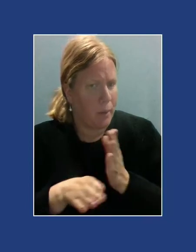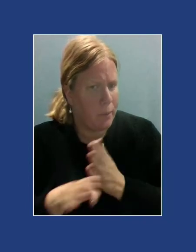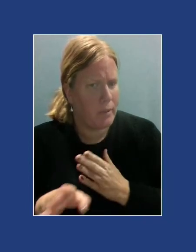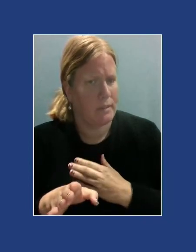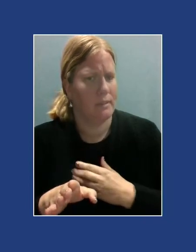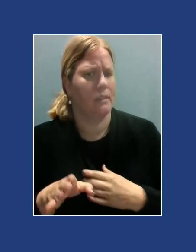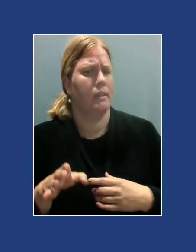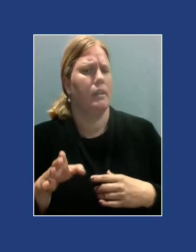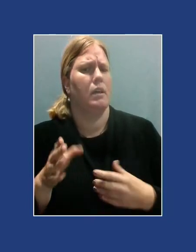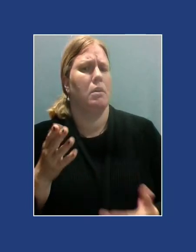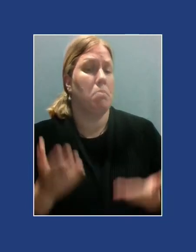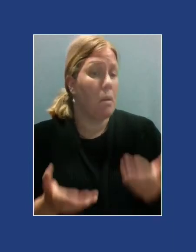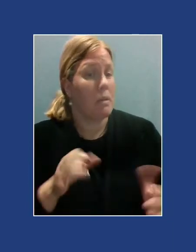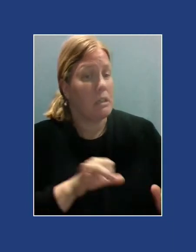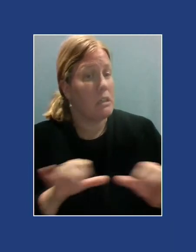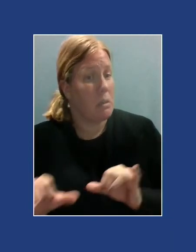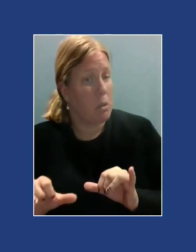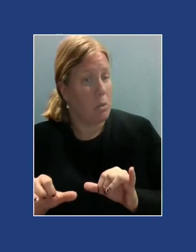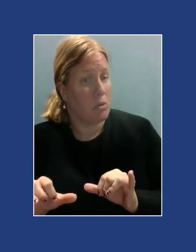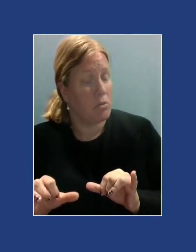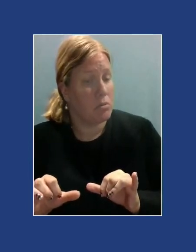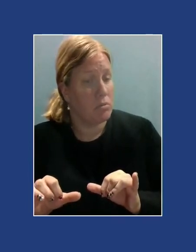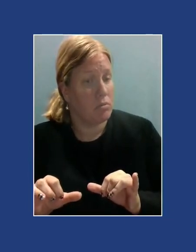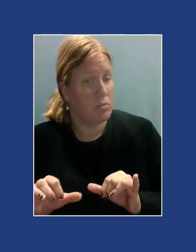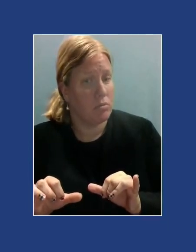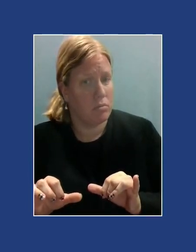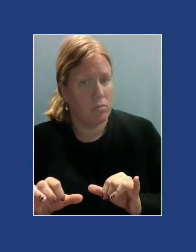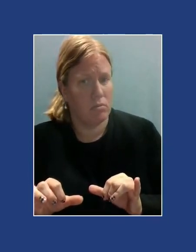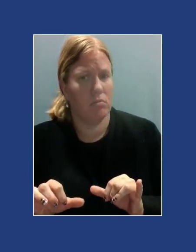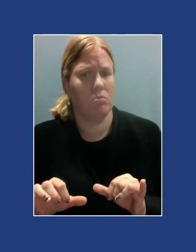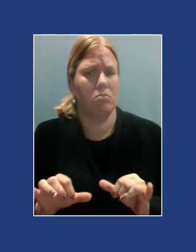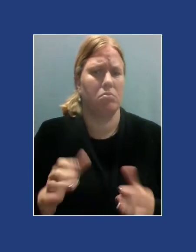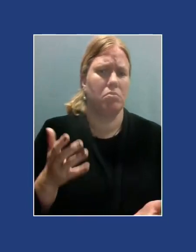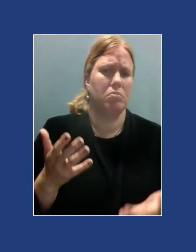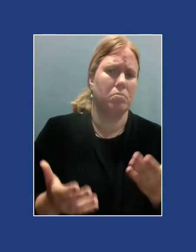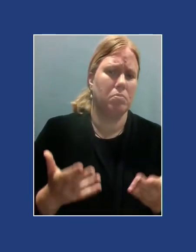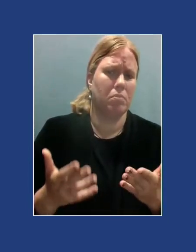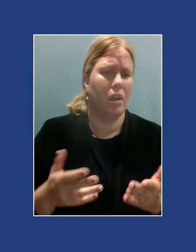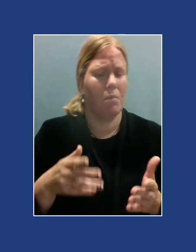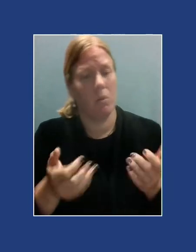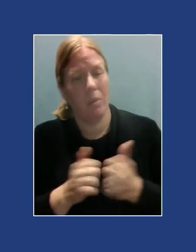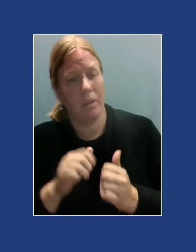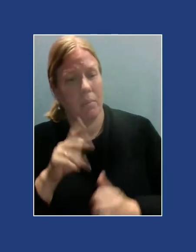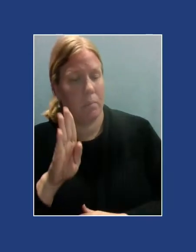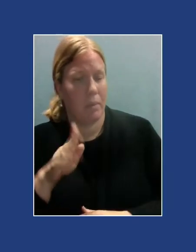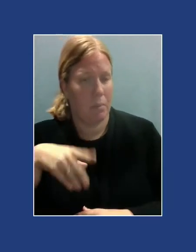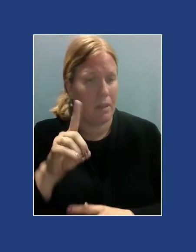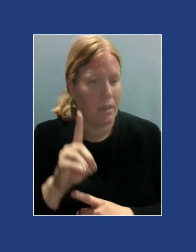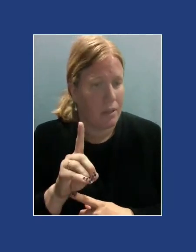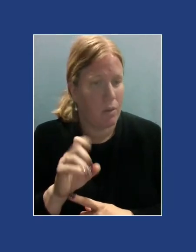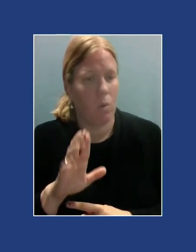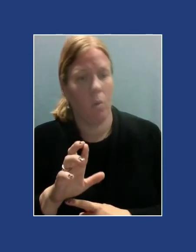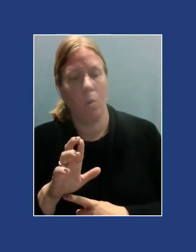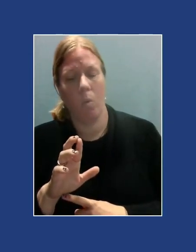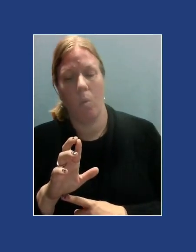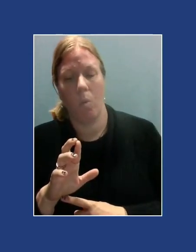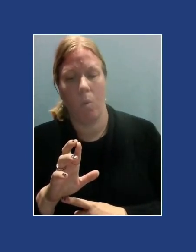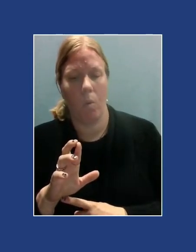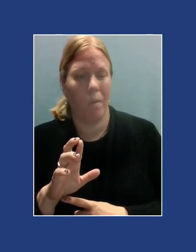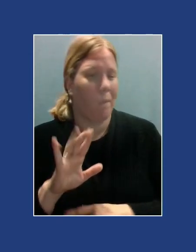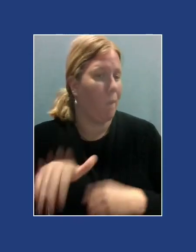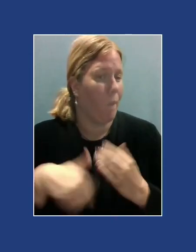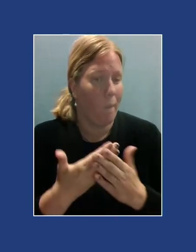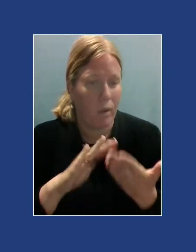people, may be similar. And certainly, there are going to be trans and gender diverse people with BPD, where there are, in all communities and in